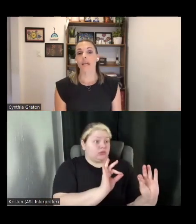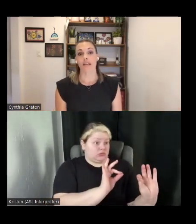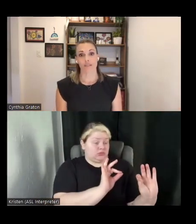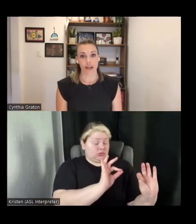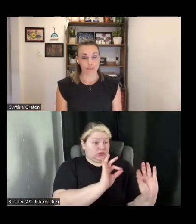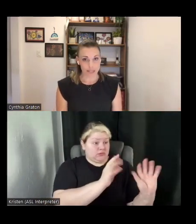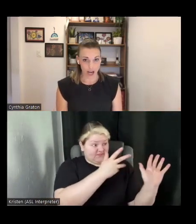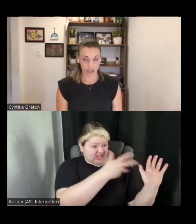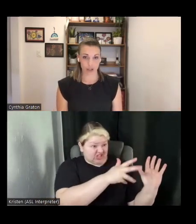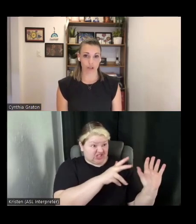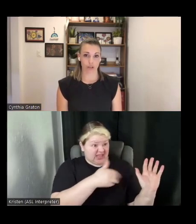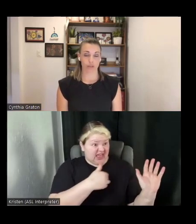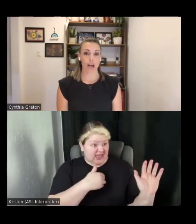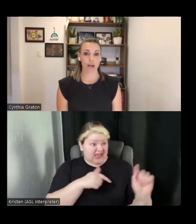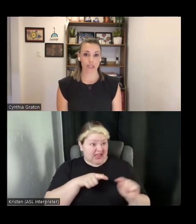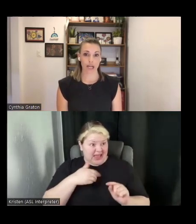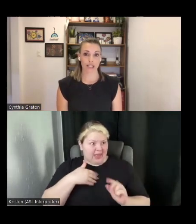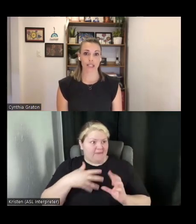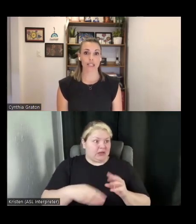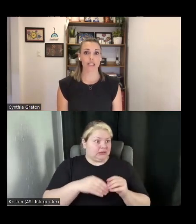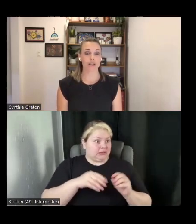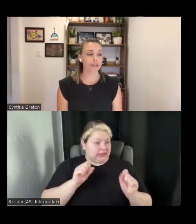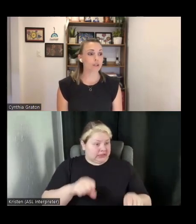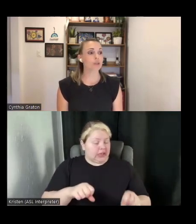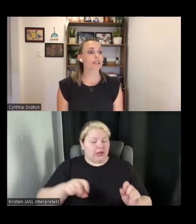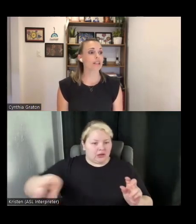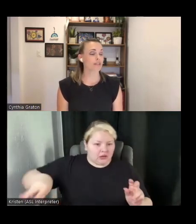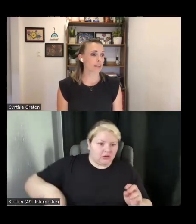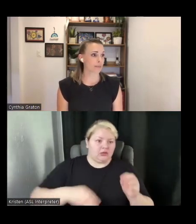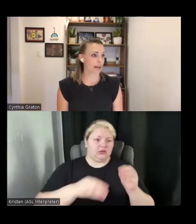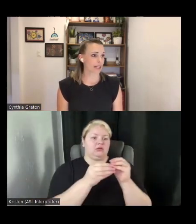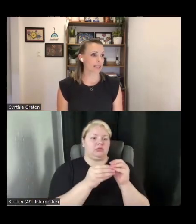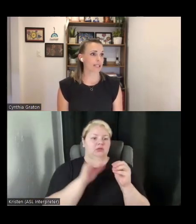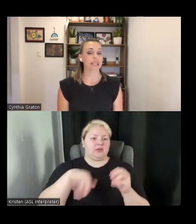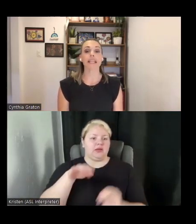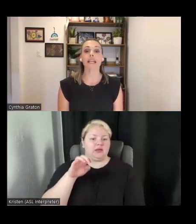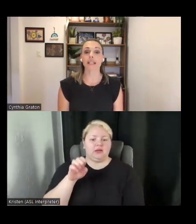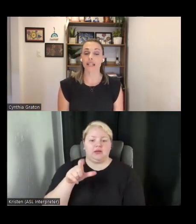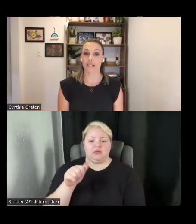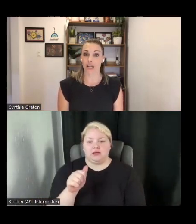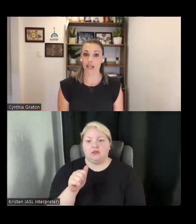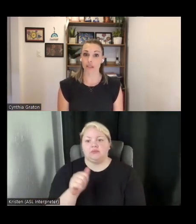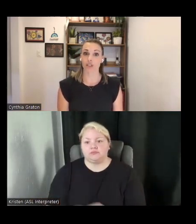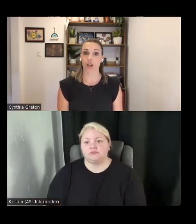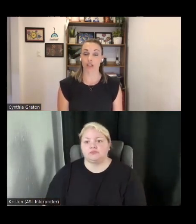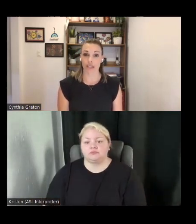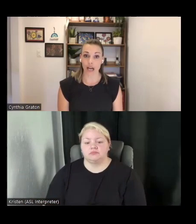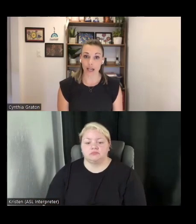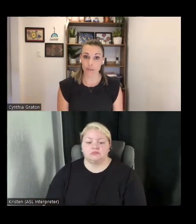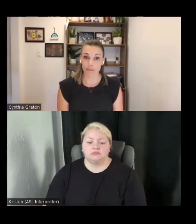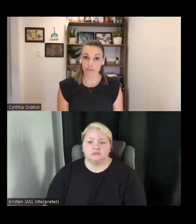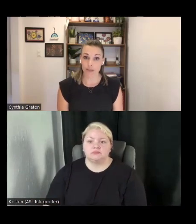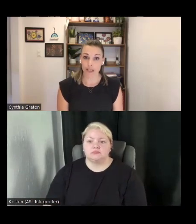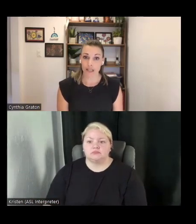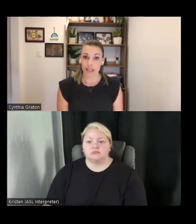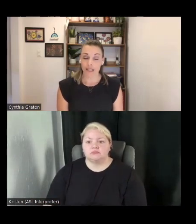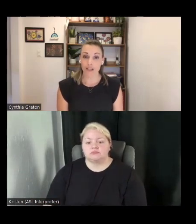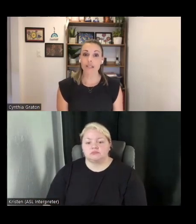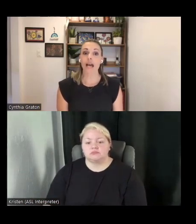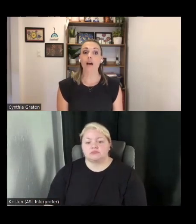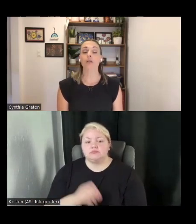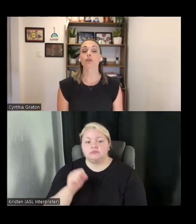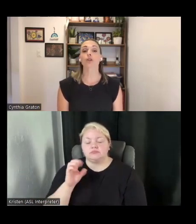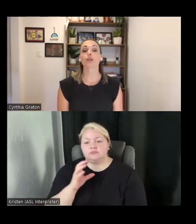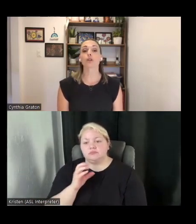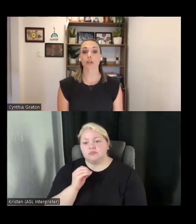So if I'm not prioritizing his difficulty giving back his ELA assignment on time,